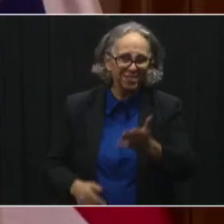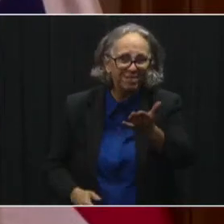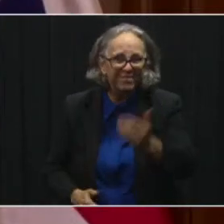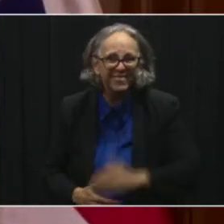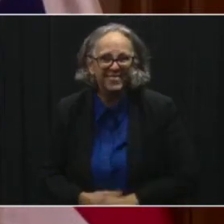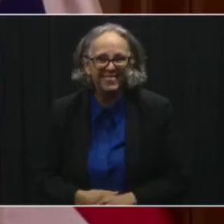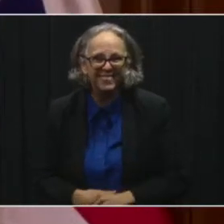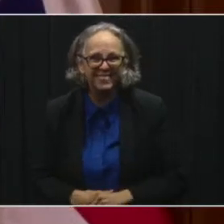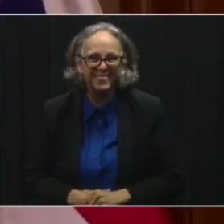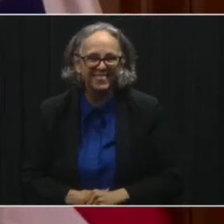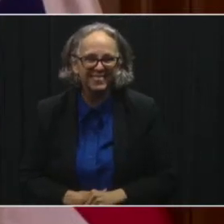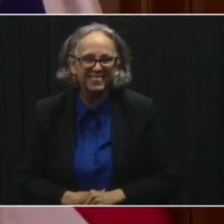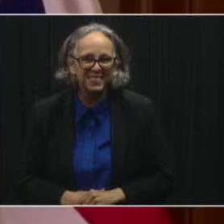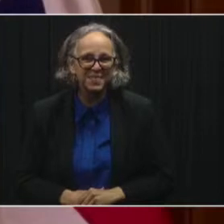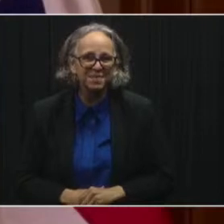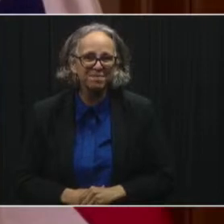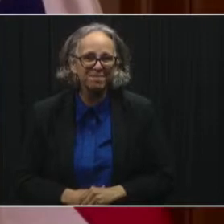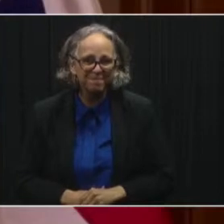any of them,